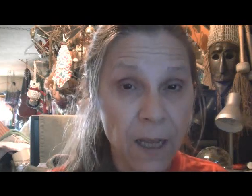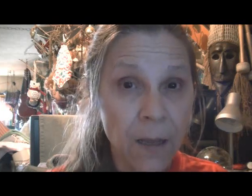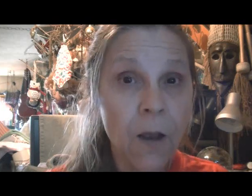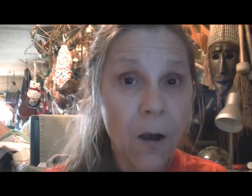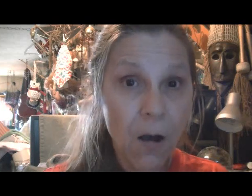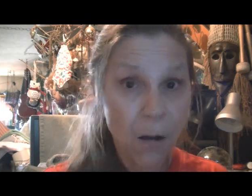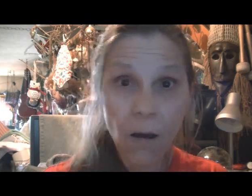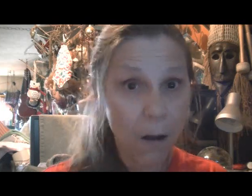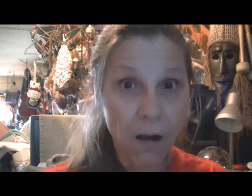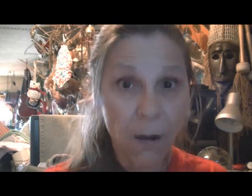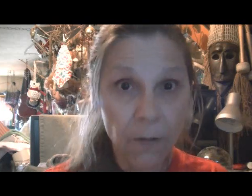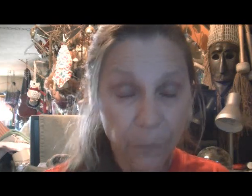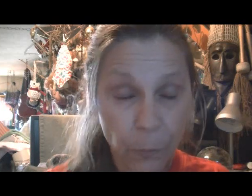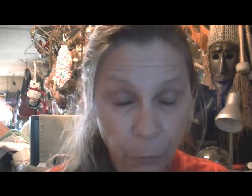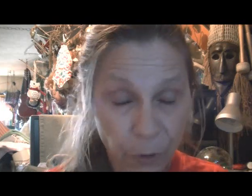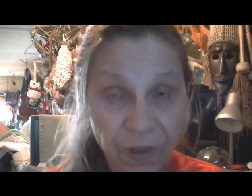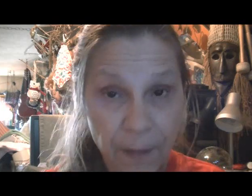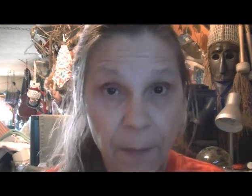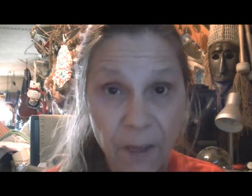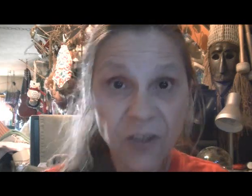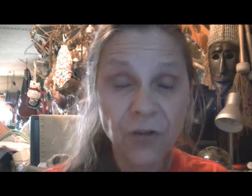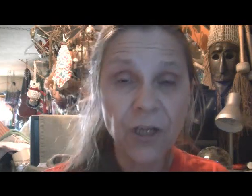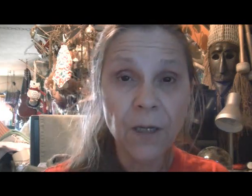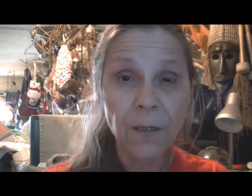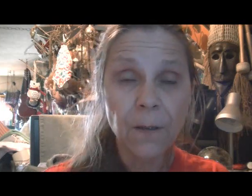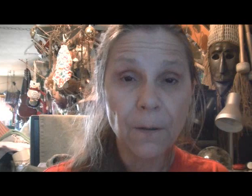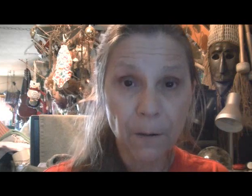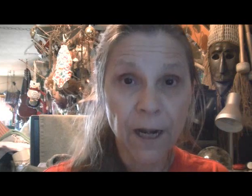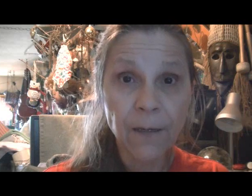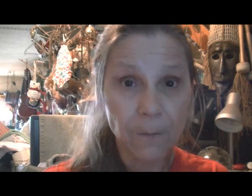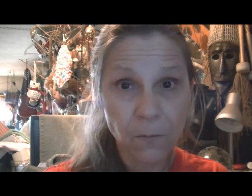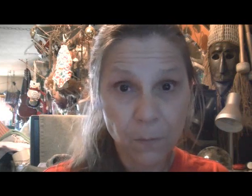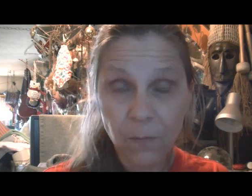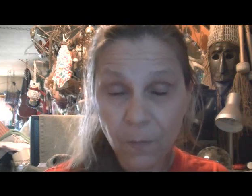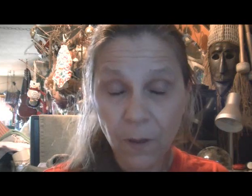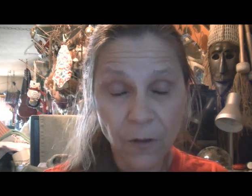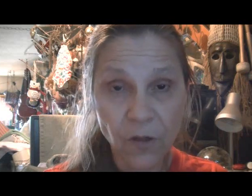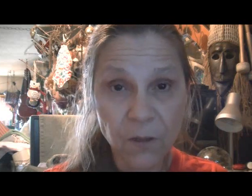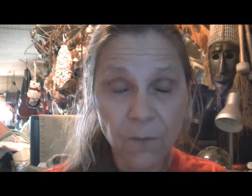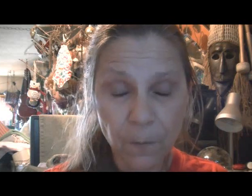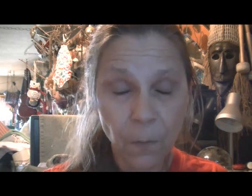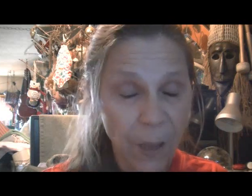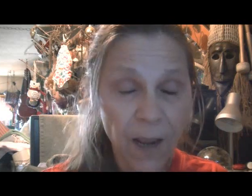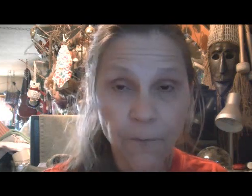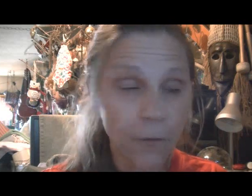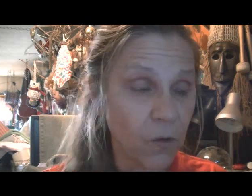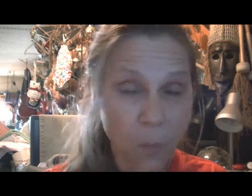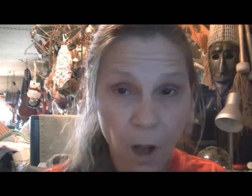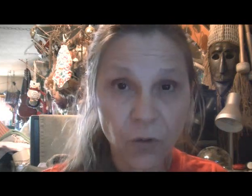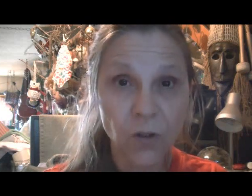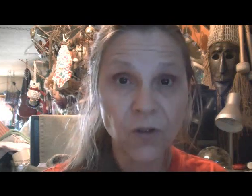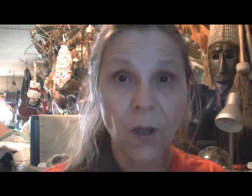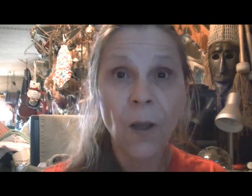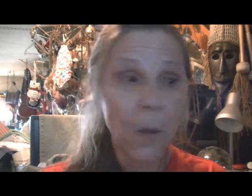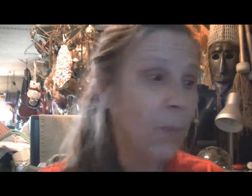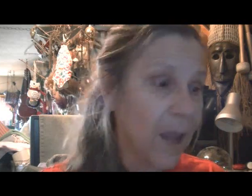saving money within that ministry, right, in terms of paying for those modules, paying